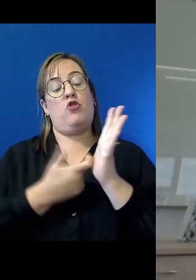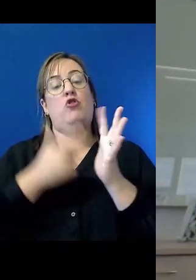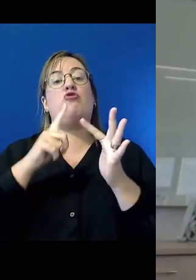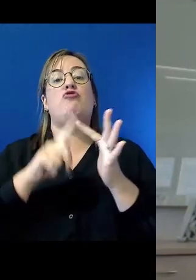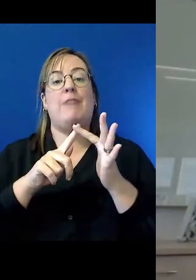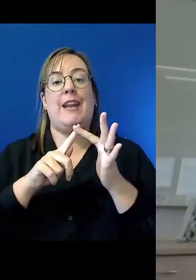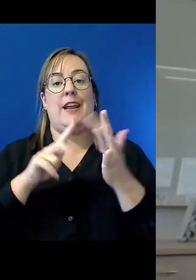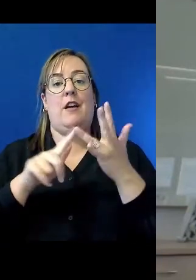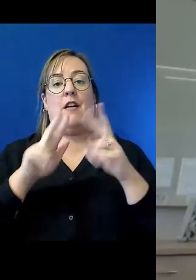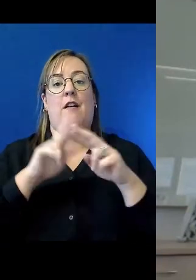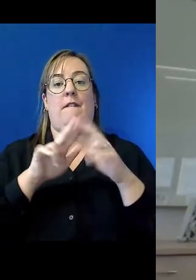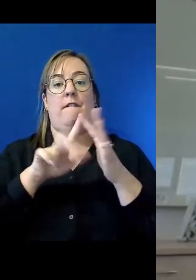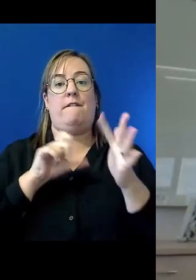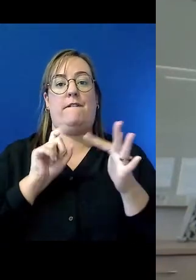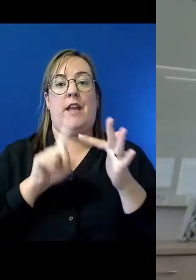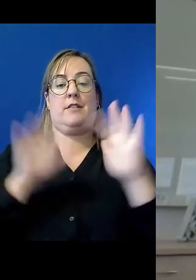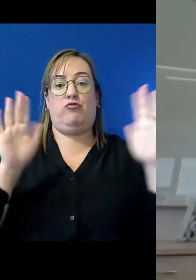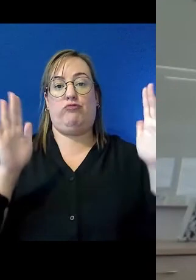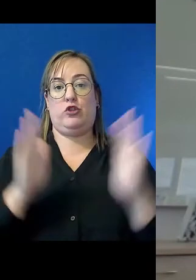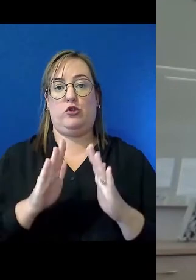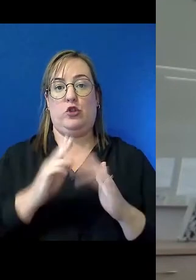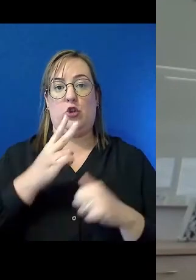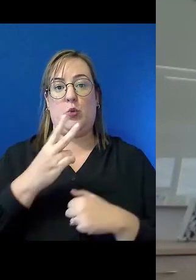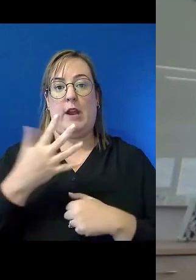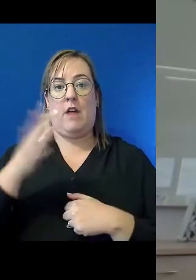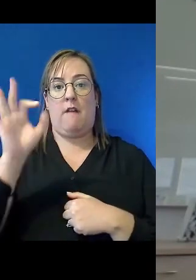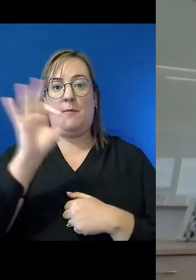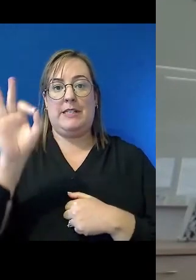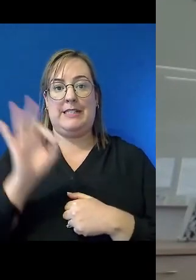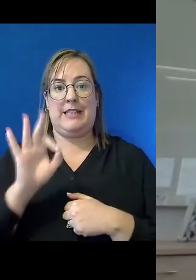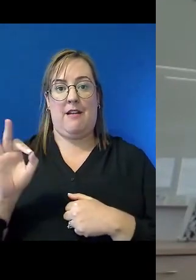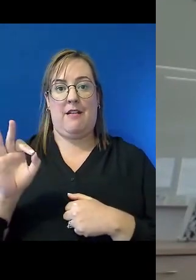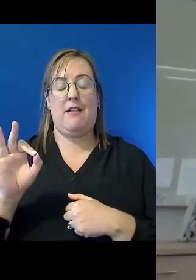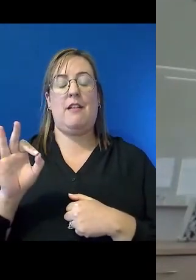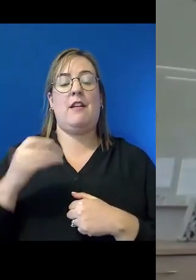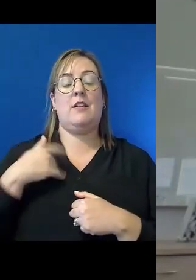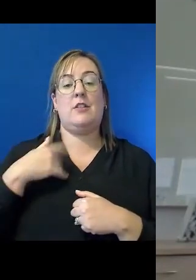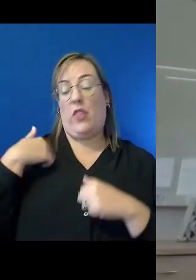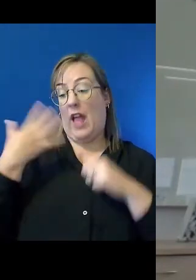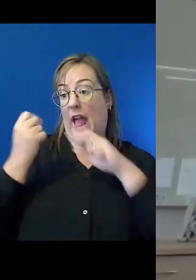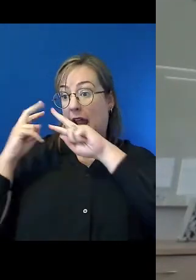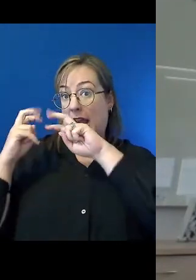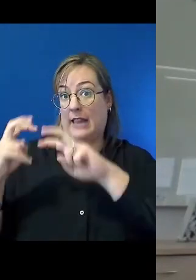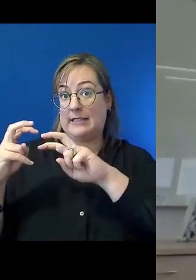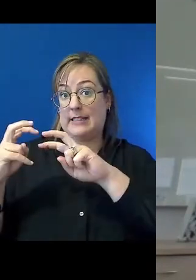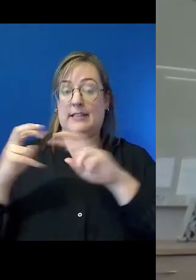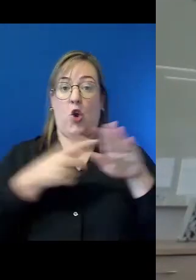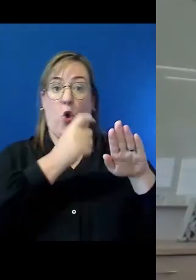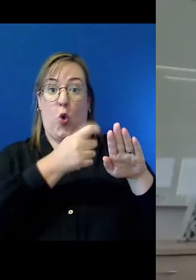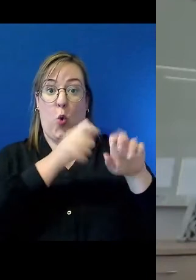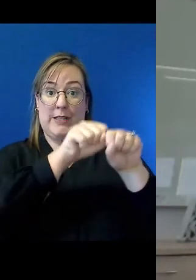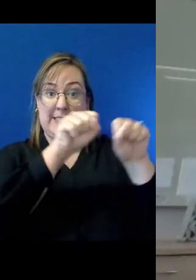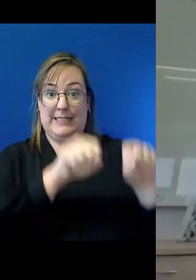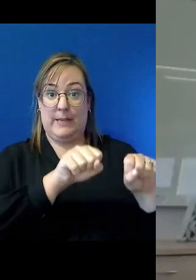22.5% when they did a comparative sort of analysis of those who went through the formal system as opposed to those who went